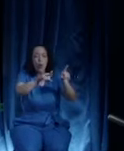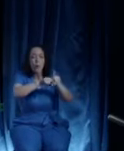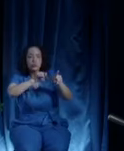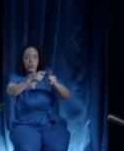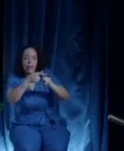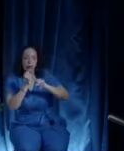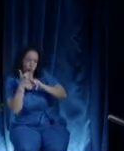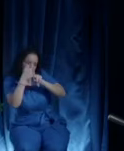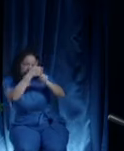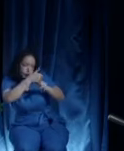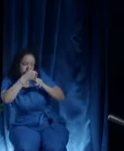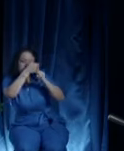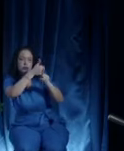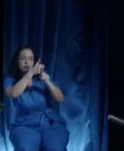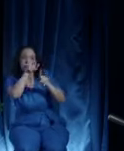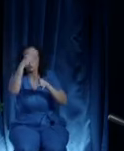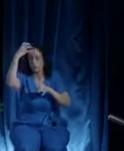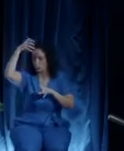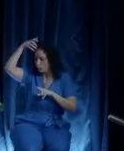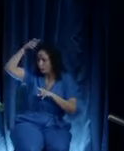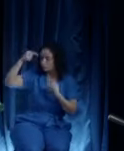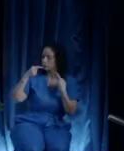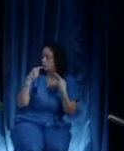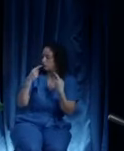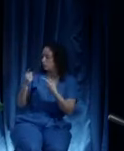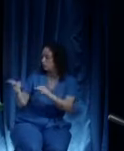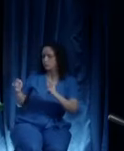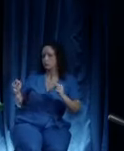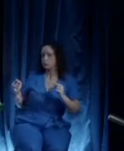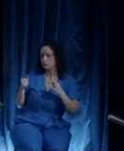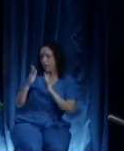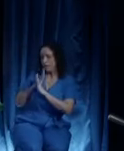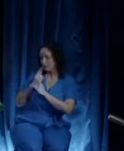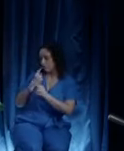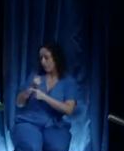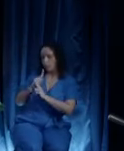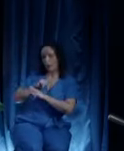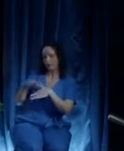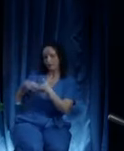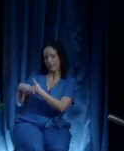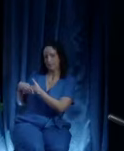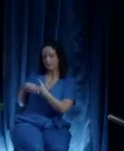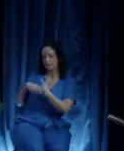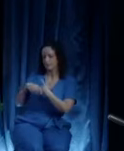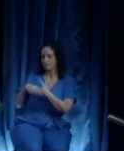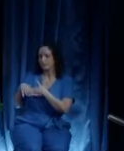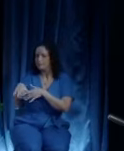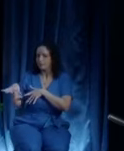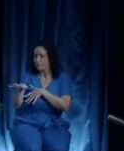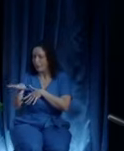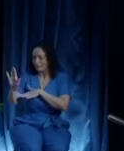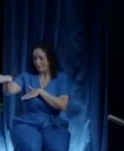chaperone. So if you're the queen, do you tell your ladies-in-waiting your secrets because they're your friends or your family and you trust